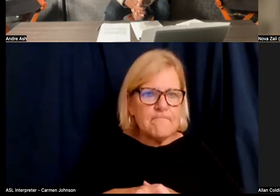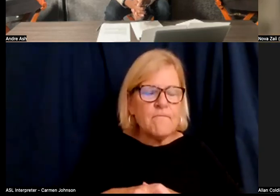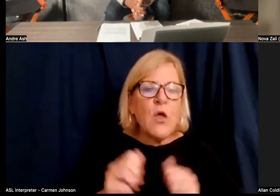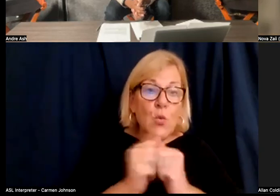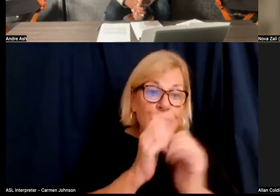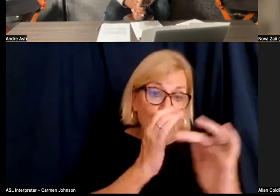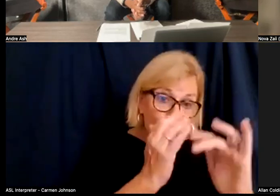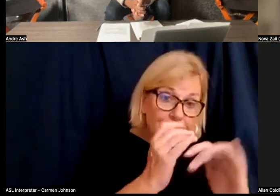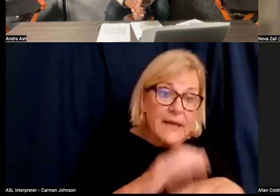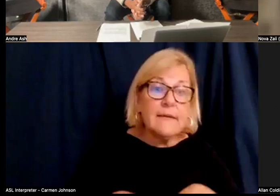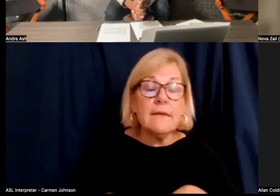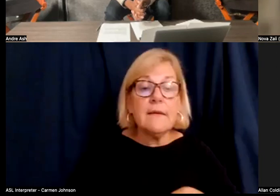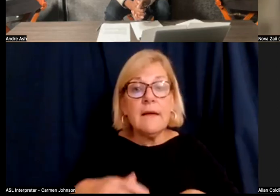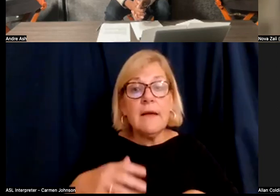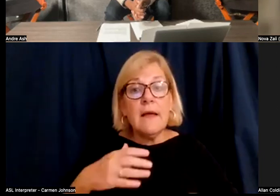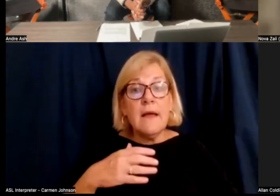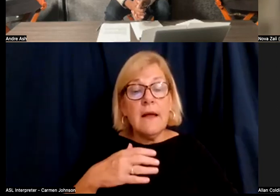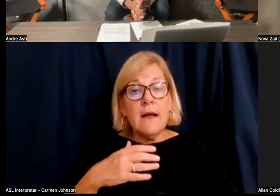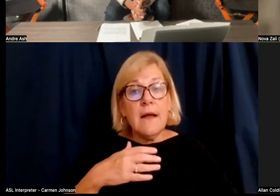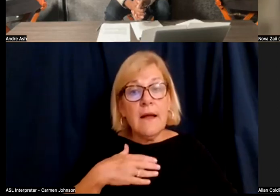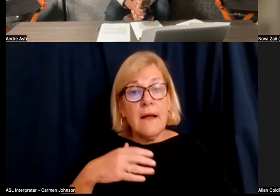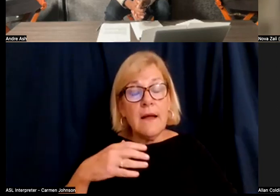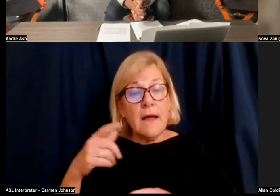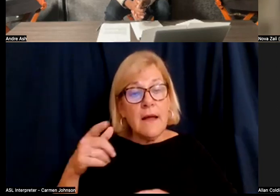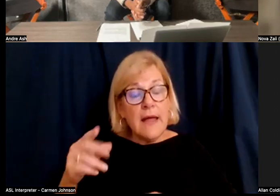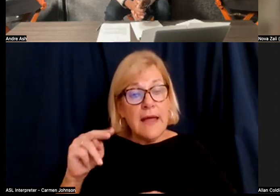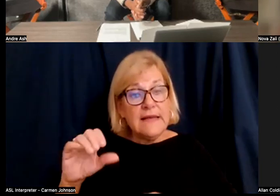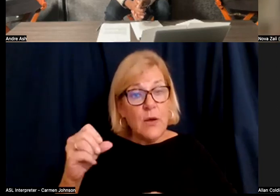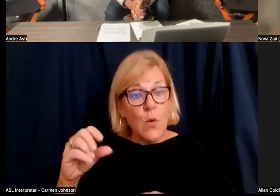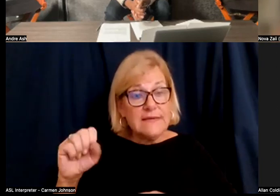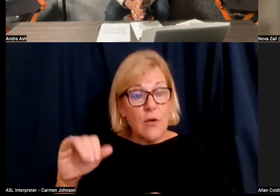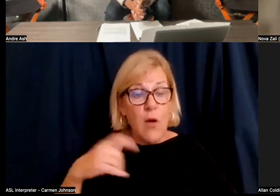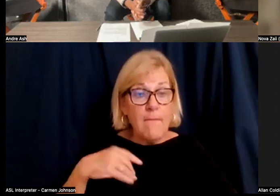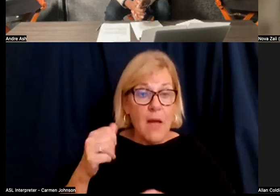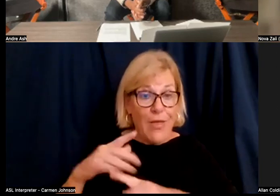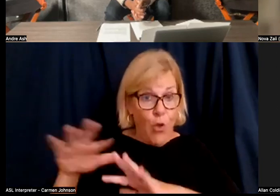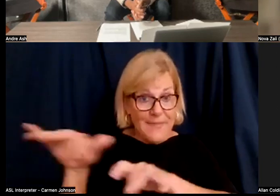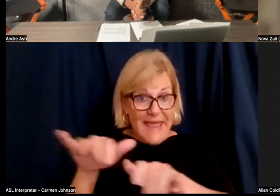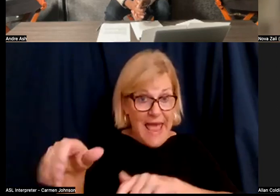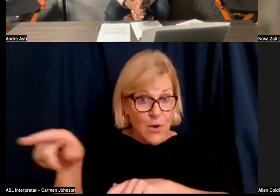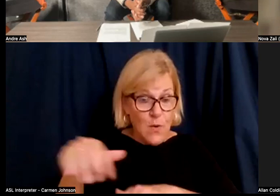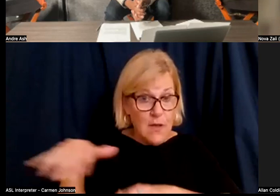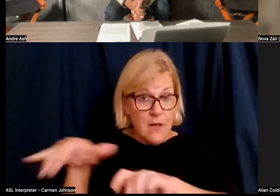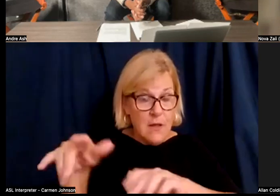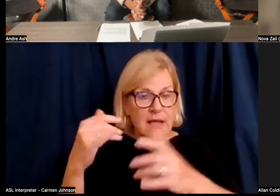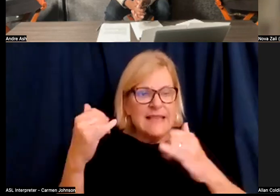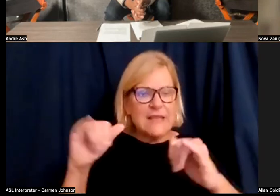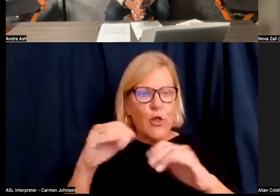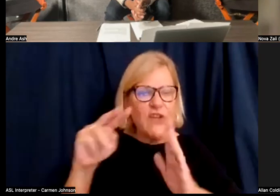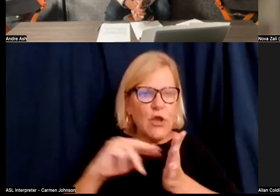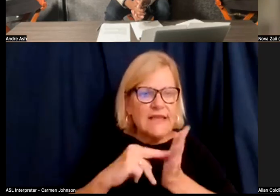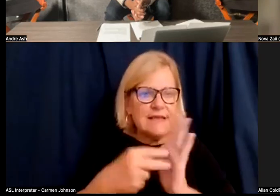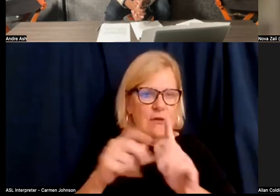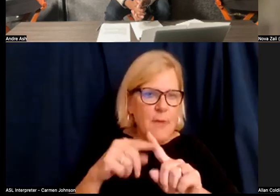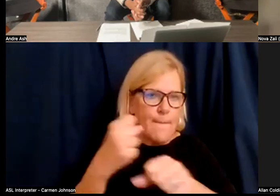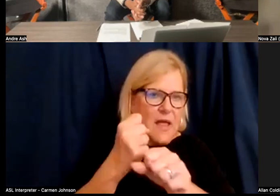trumpet, my homie Nico Siegel on trumpet, and Julian Reed, my brother, on piano, we still are very intentional about